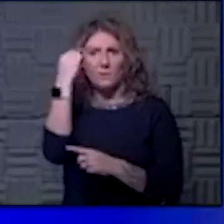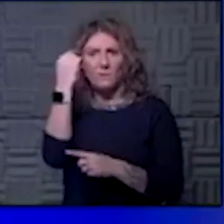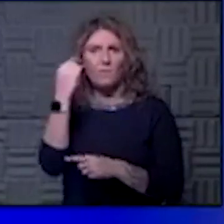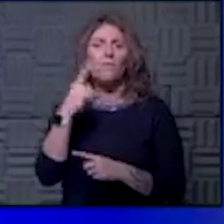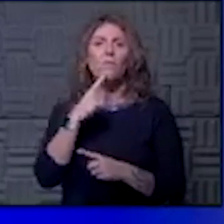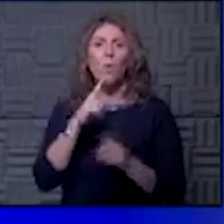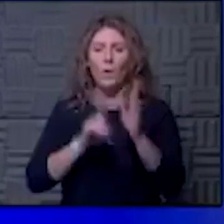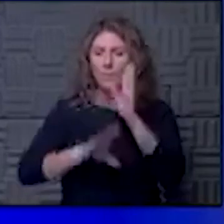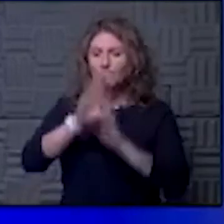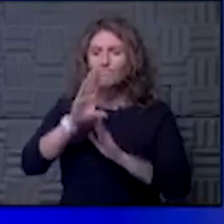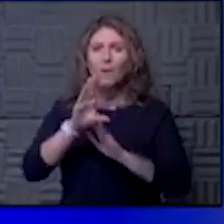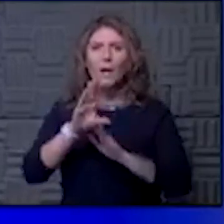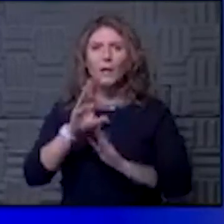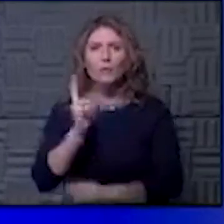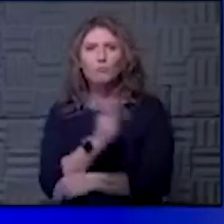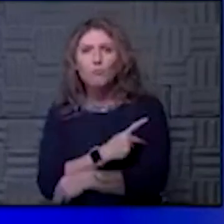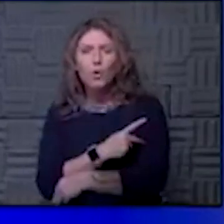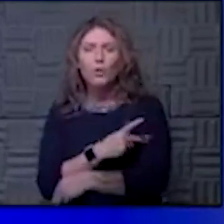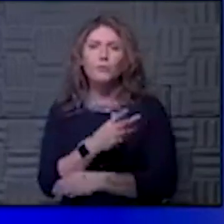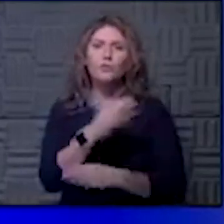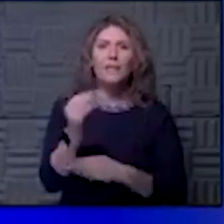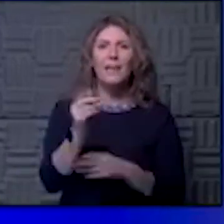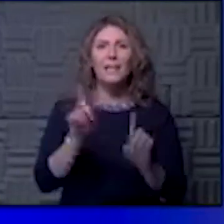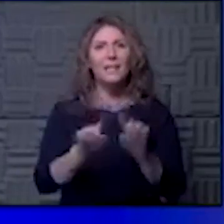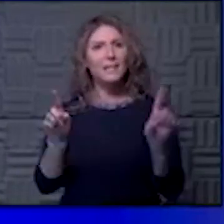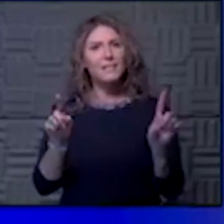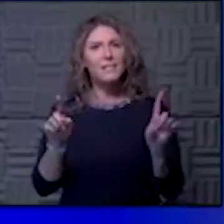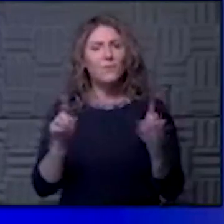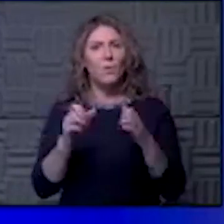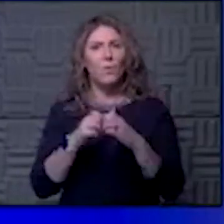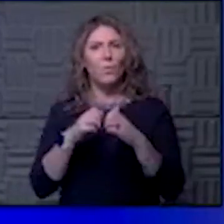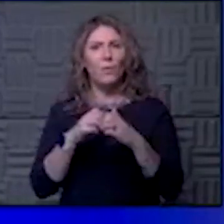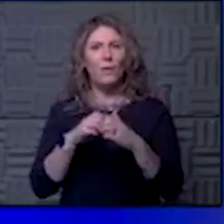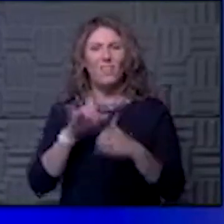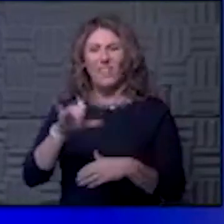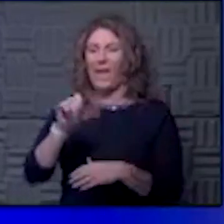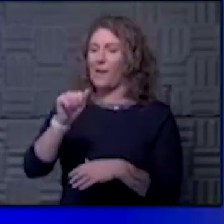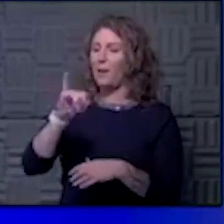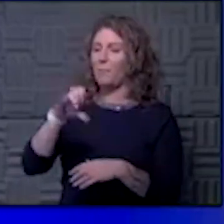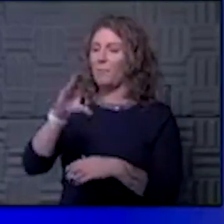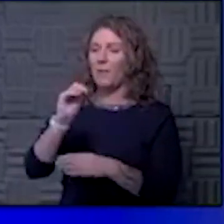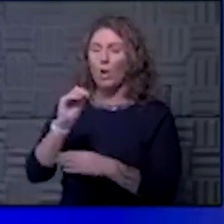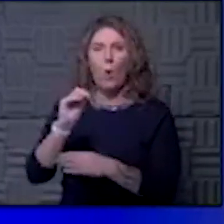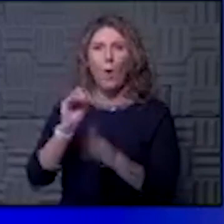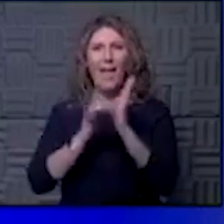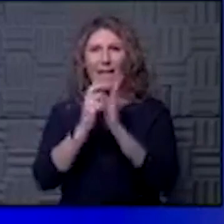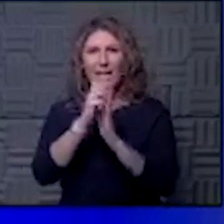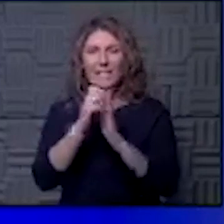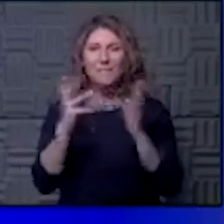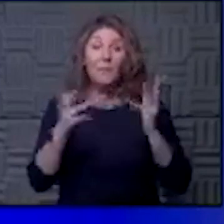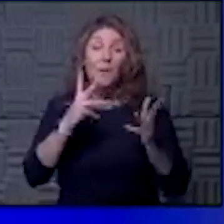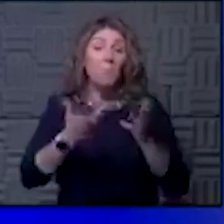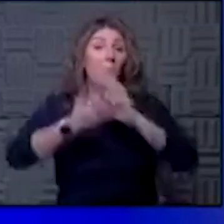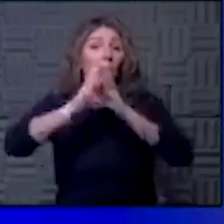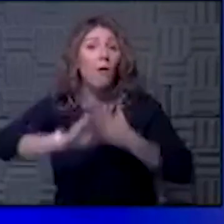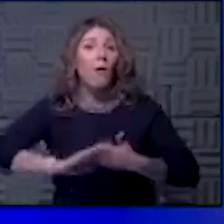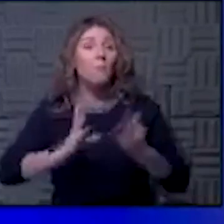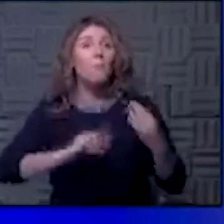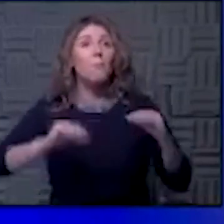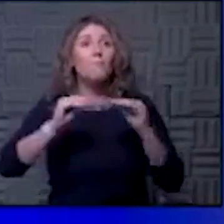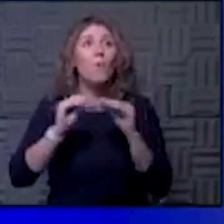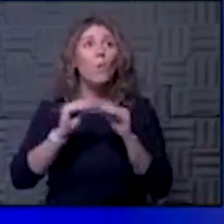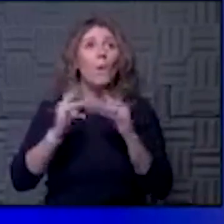the spike protein and just a difference in that amino acid, which they say maybe became